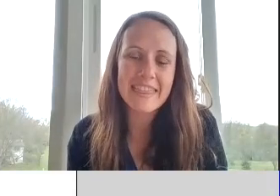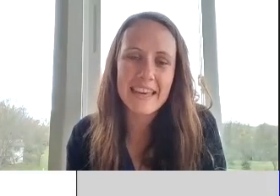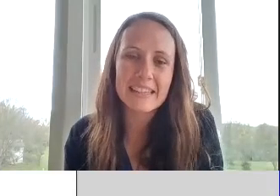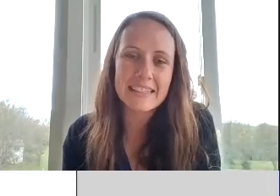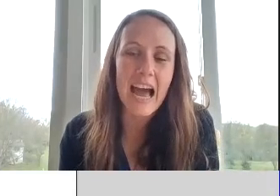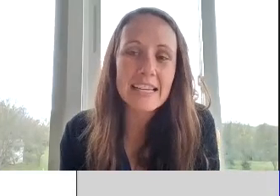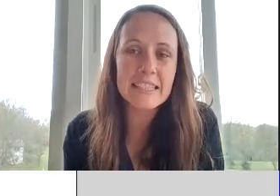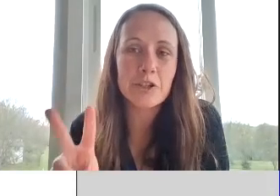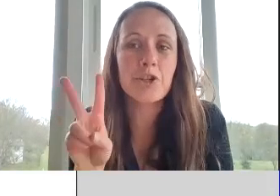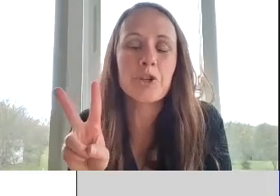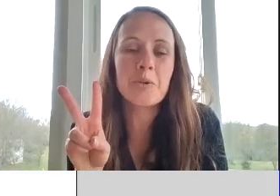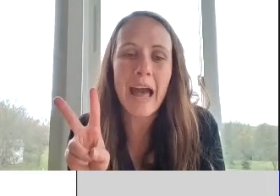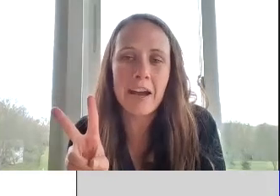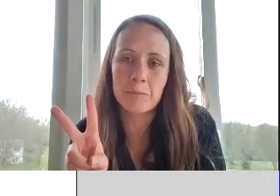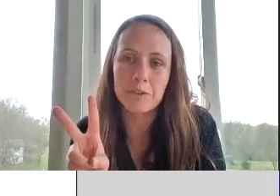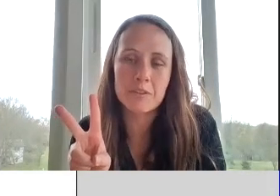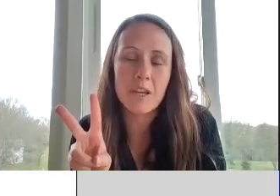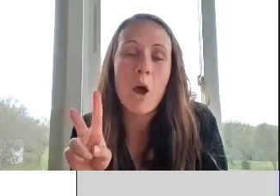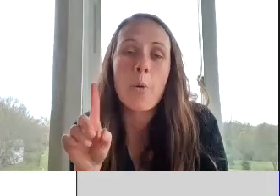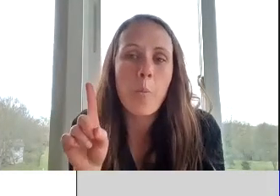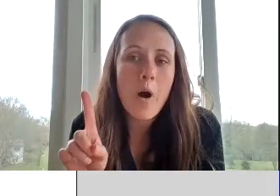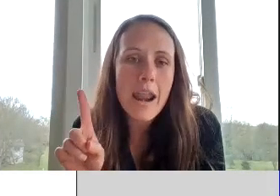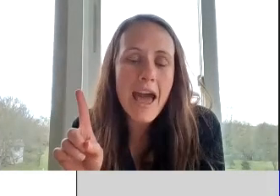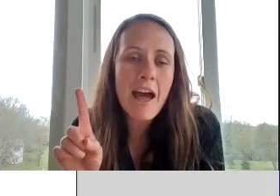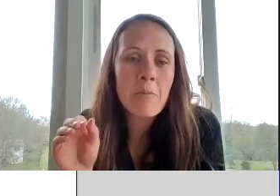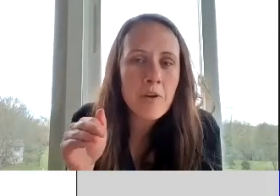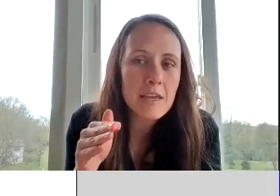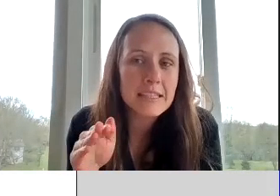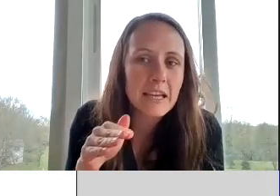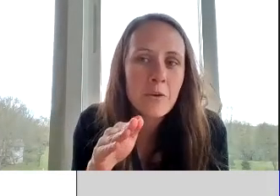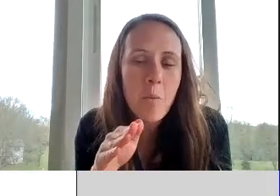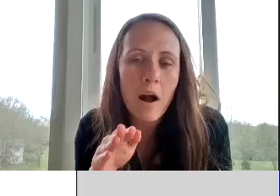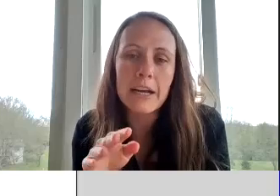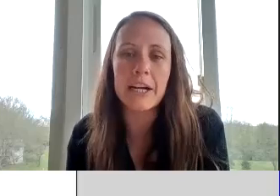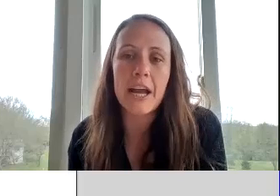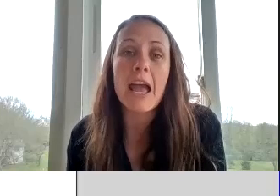Look at this. I see two animals. One